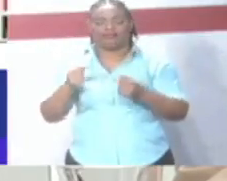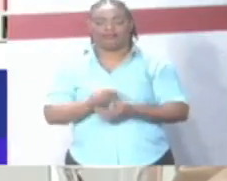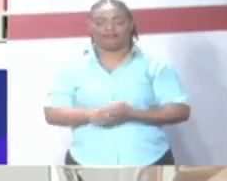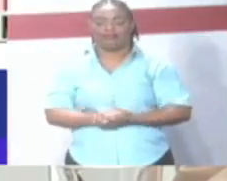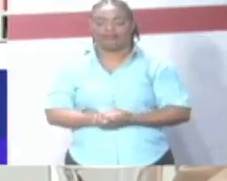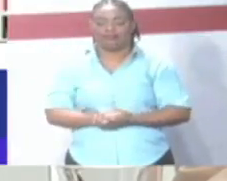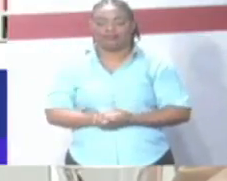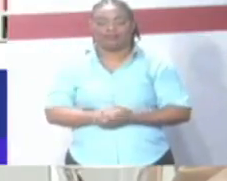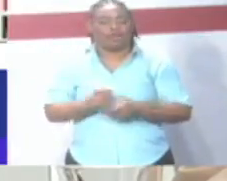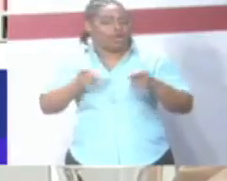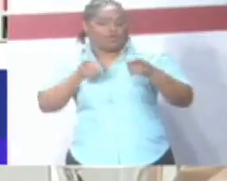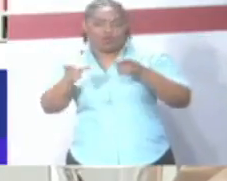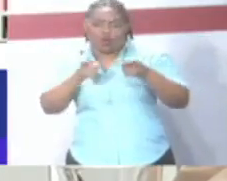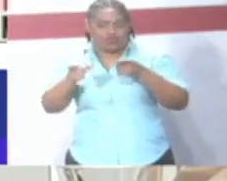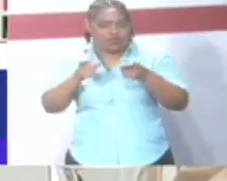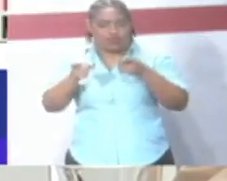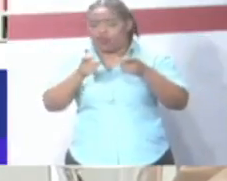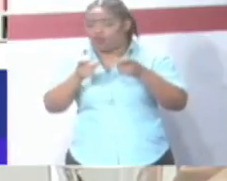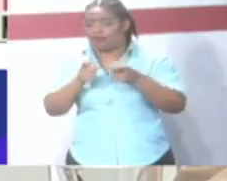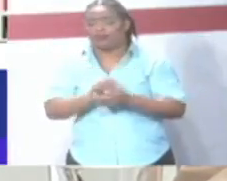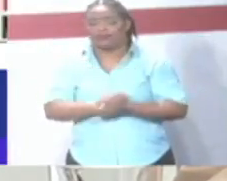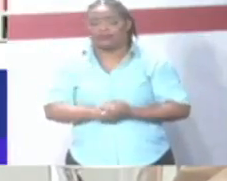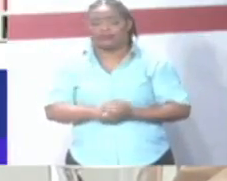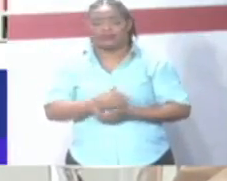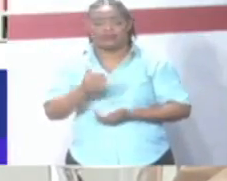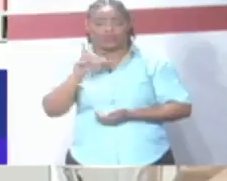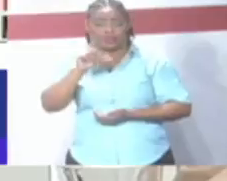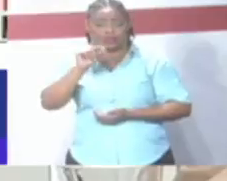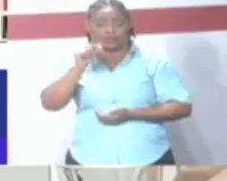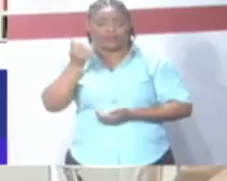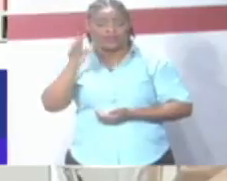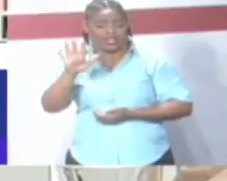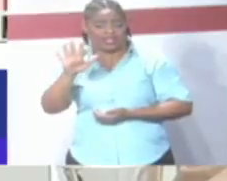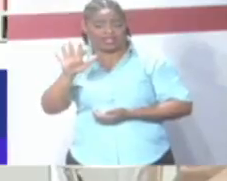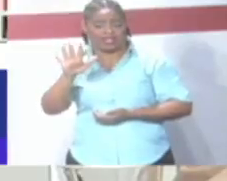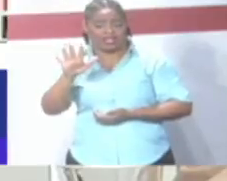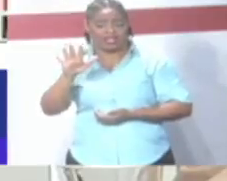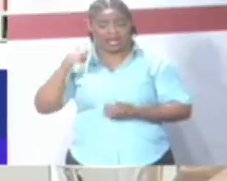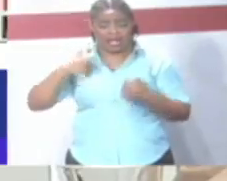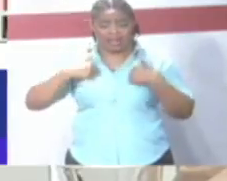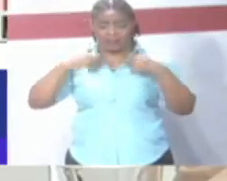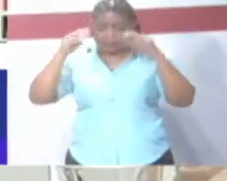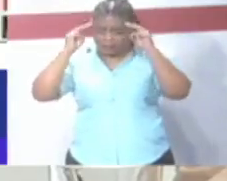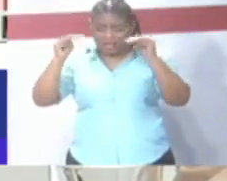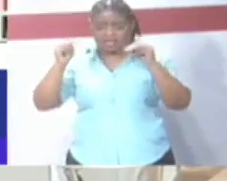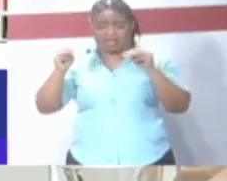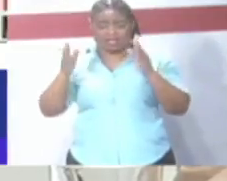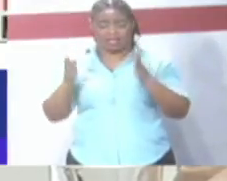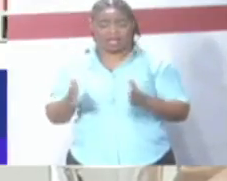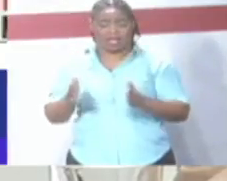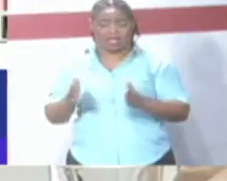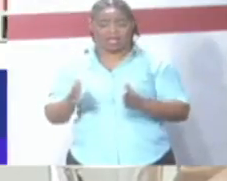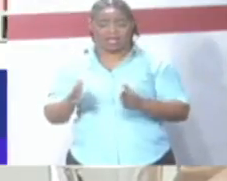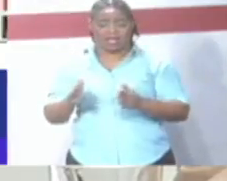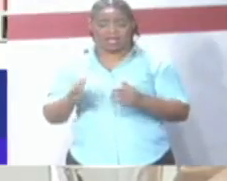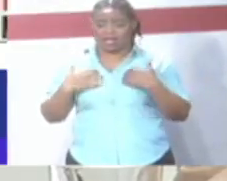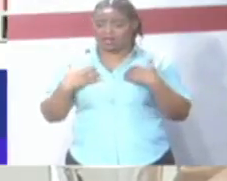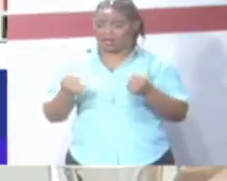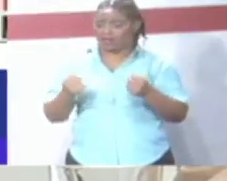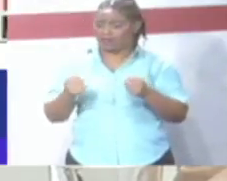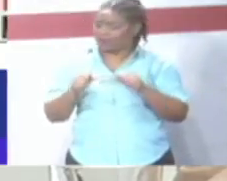when I became Minister of Health, and since this government has been in office, health has always been